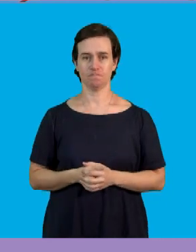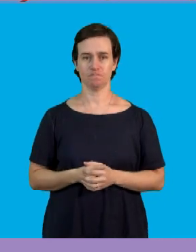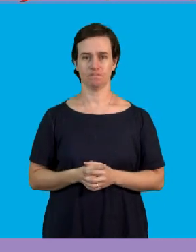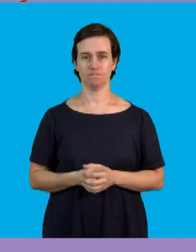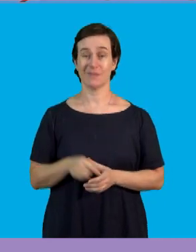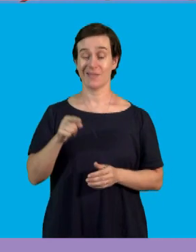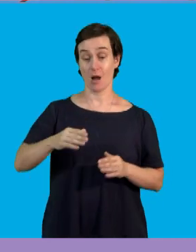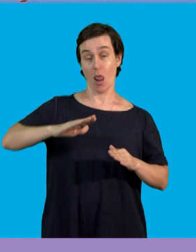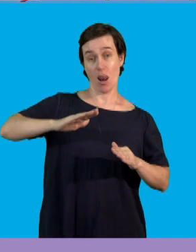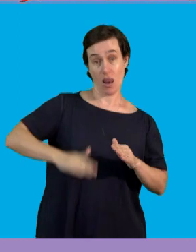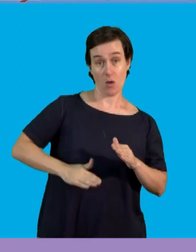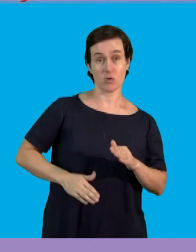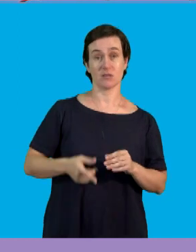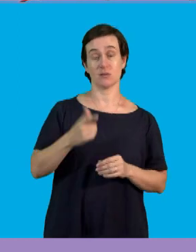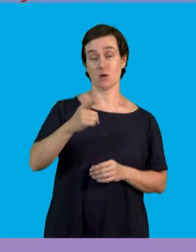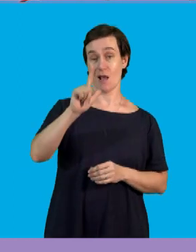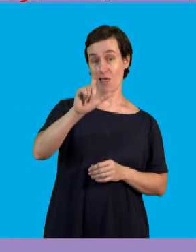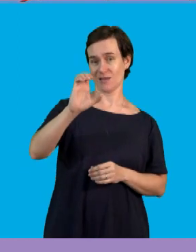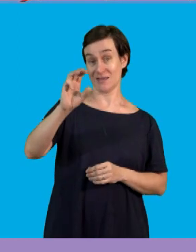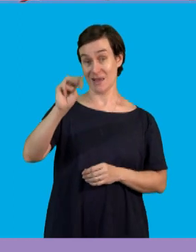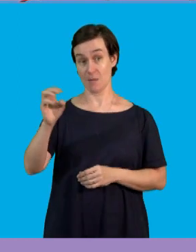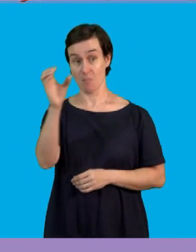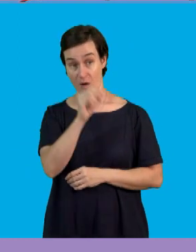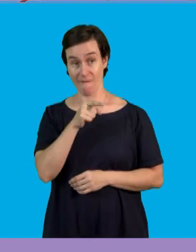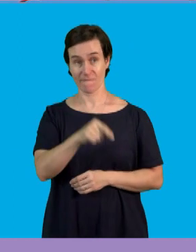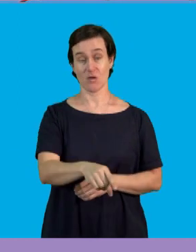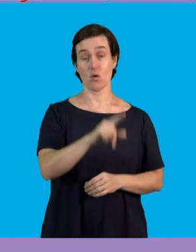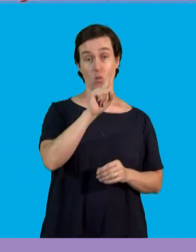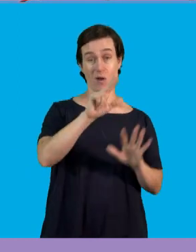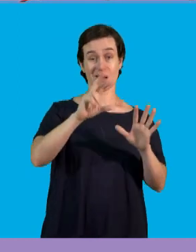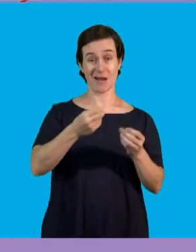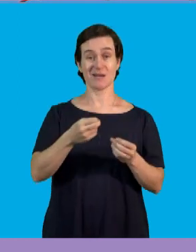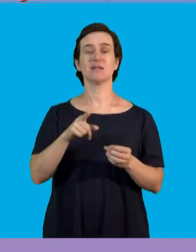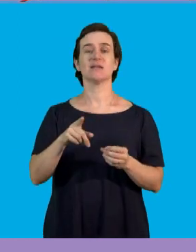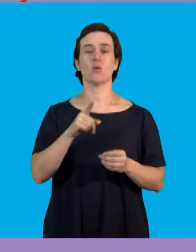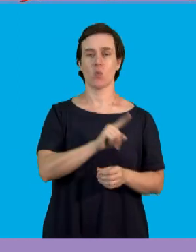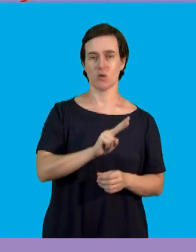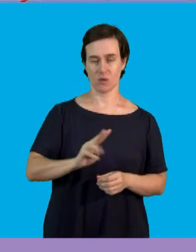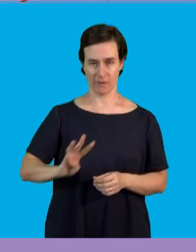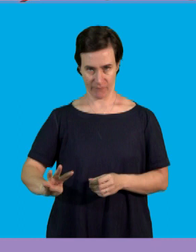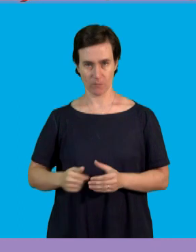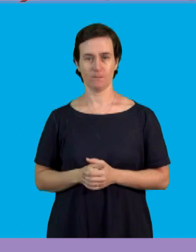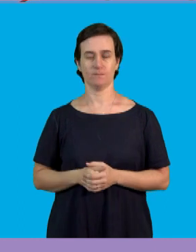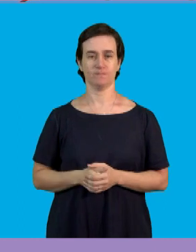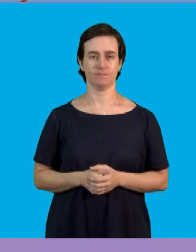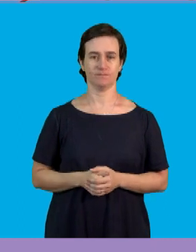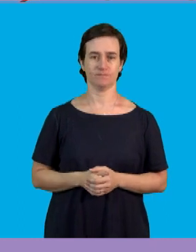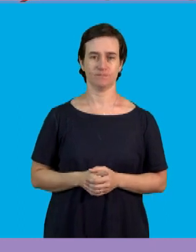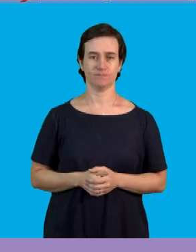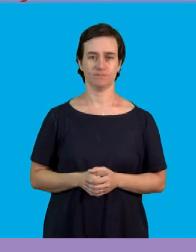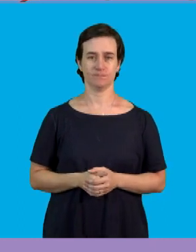5,580. And that is the lowest common multiple for 180 and